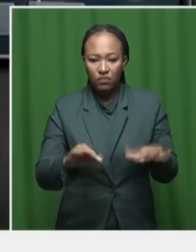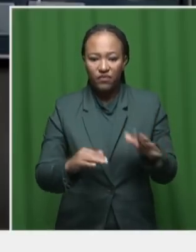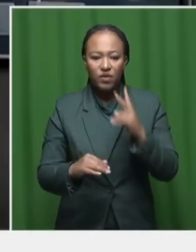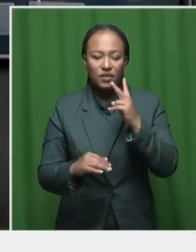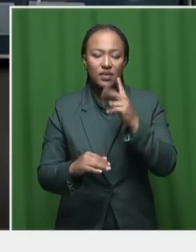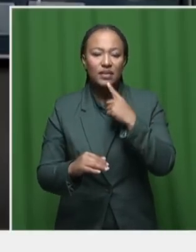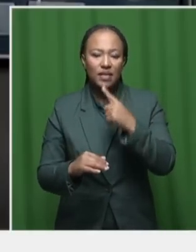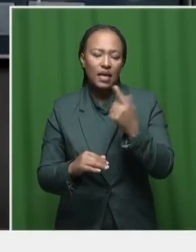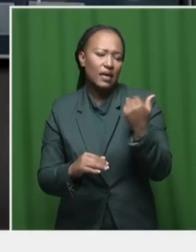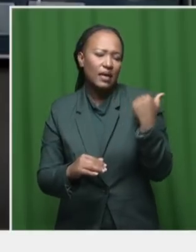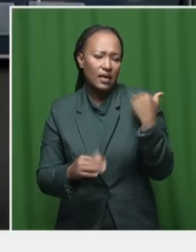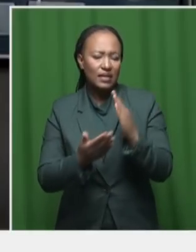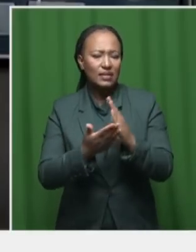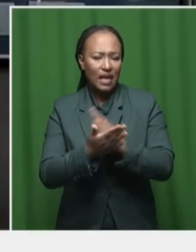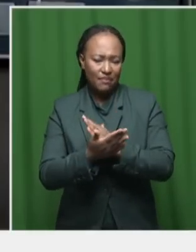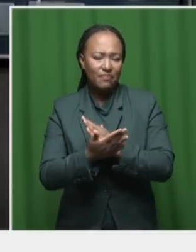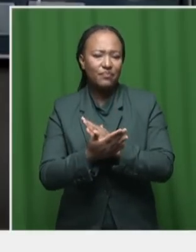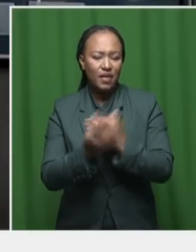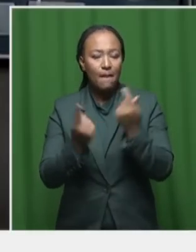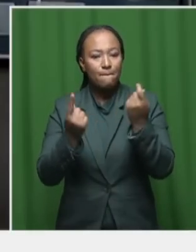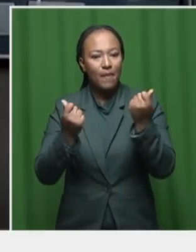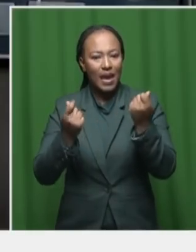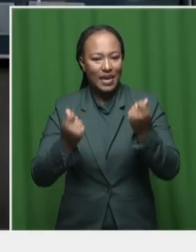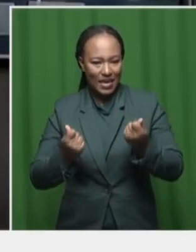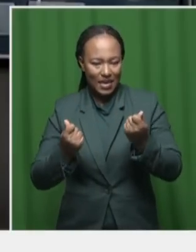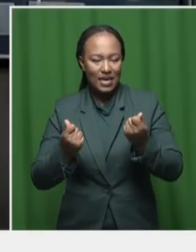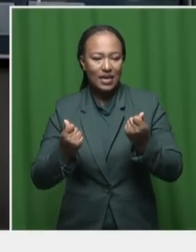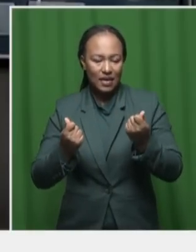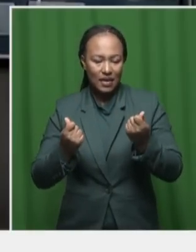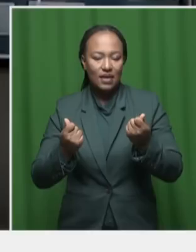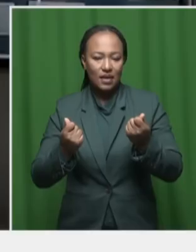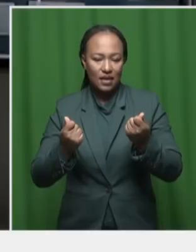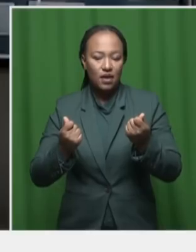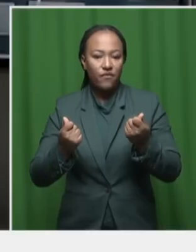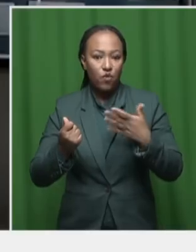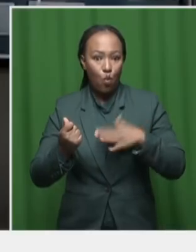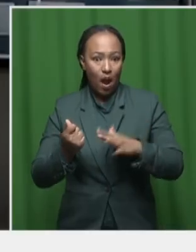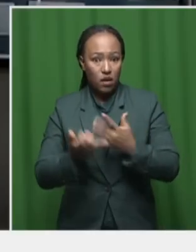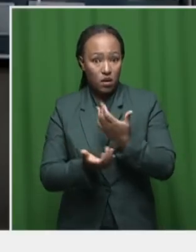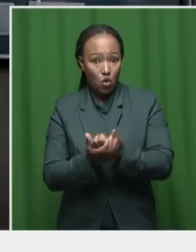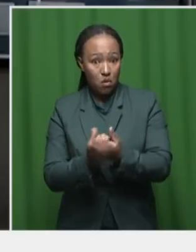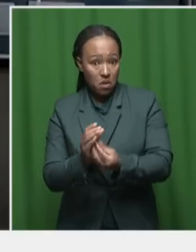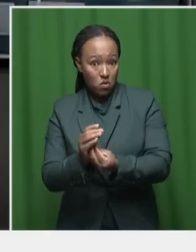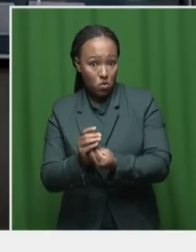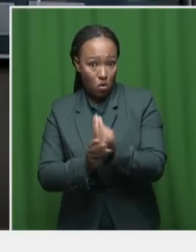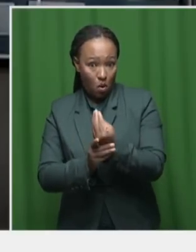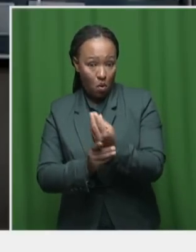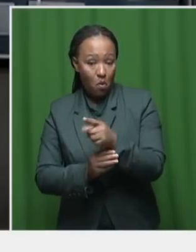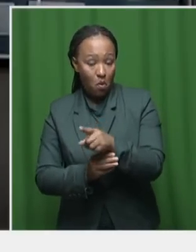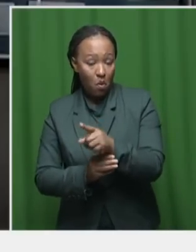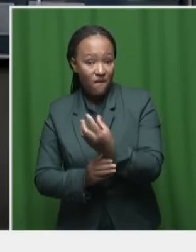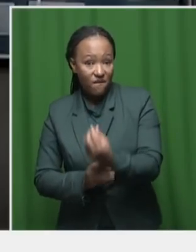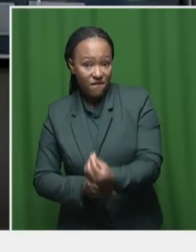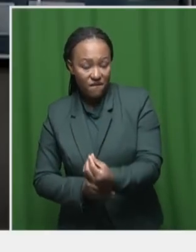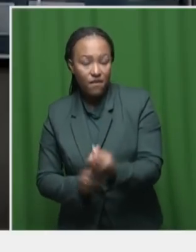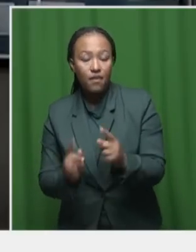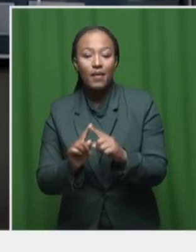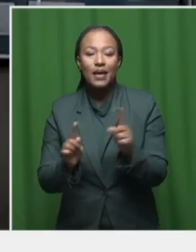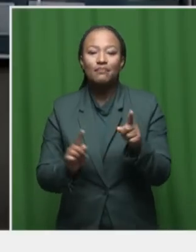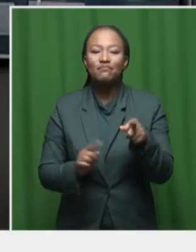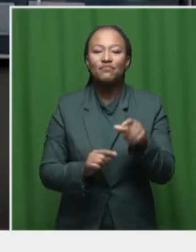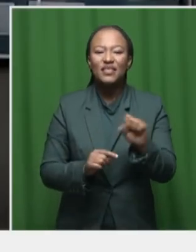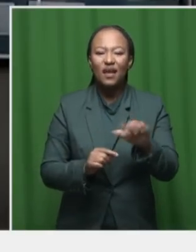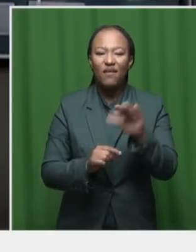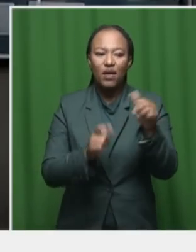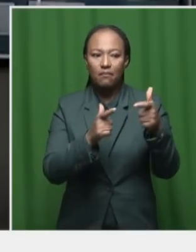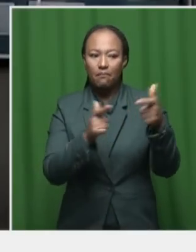sound money is one of those very important ingredients if you want to have a growing economy. Unfortunately, what the Reserve Bank is trying to